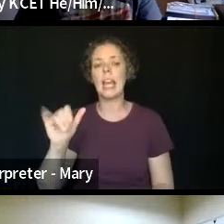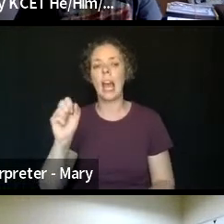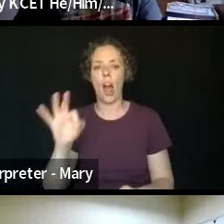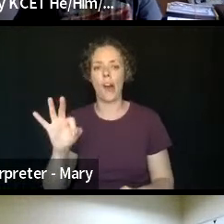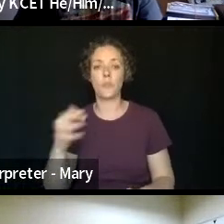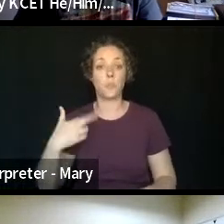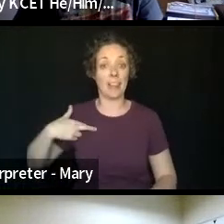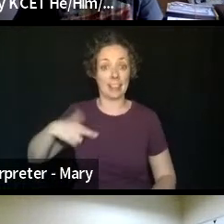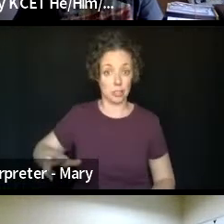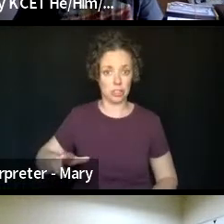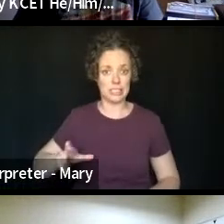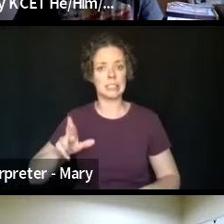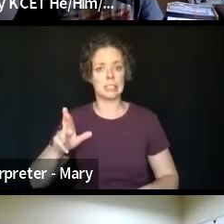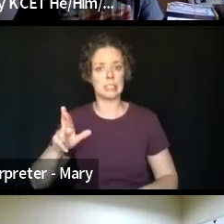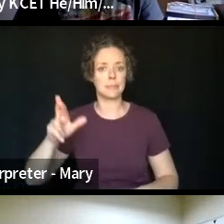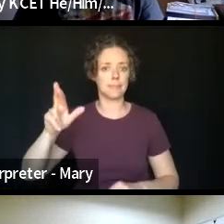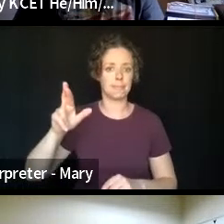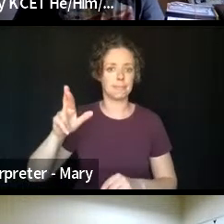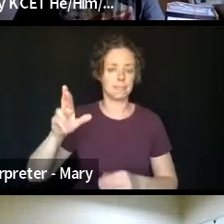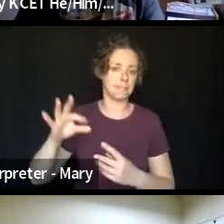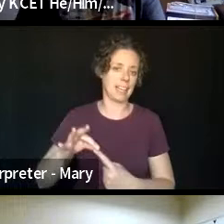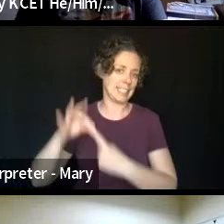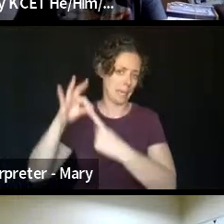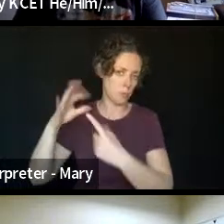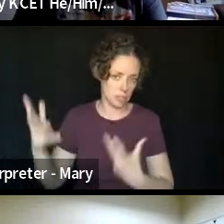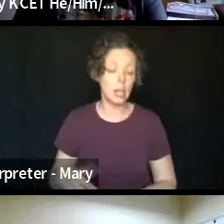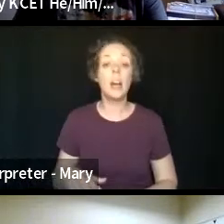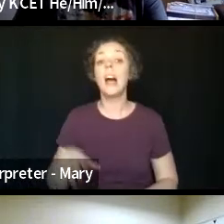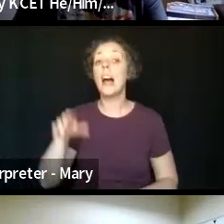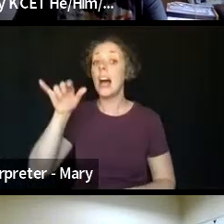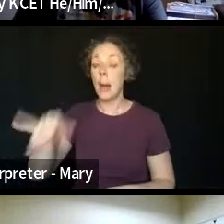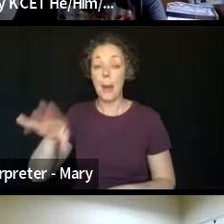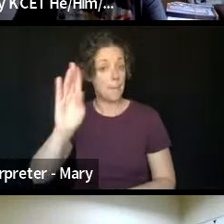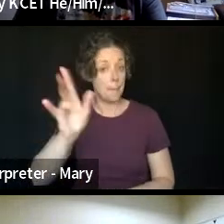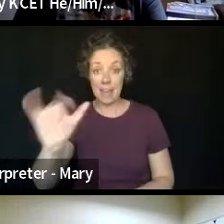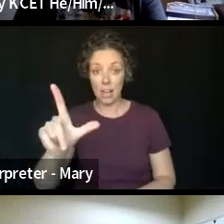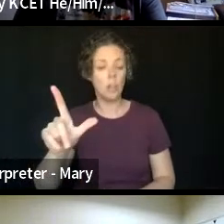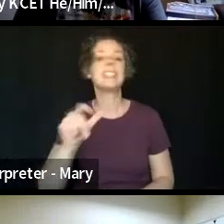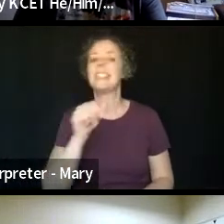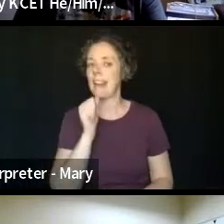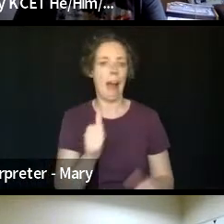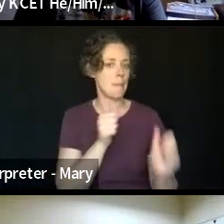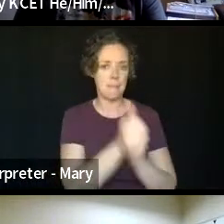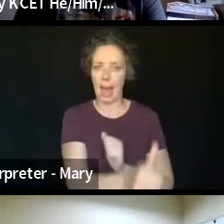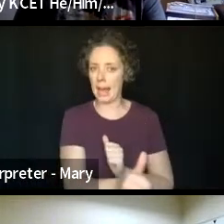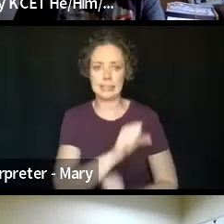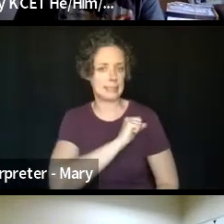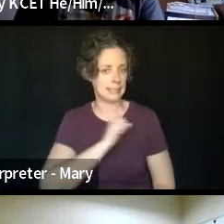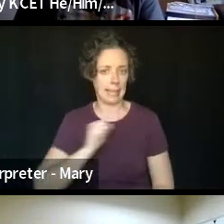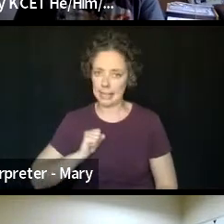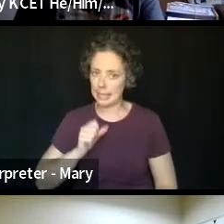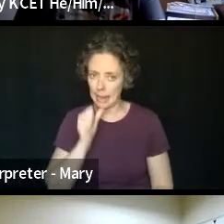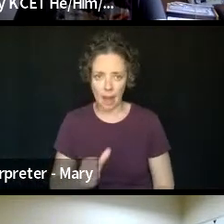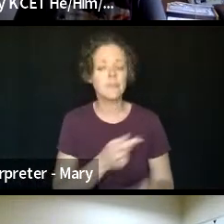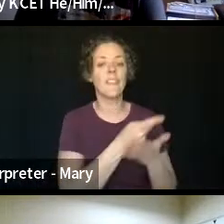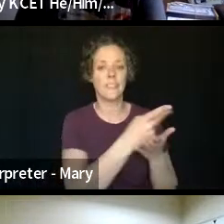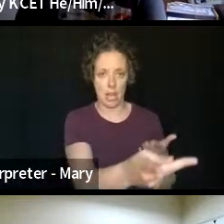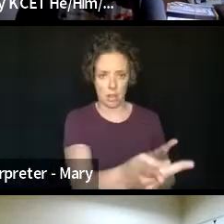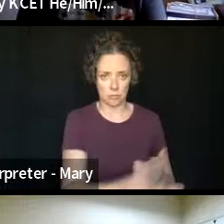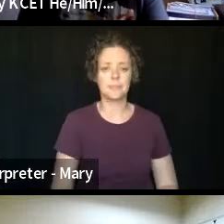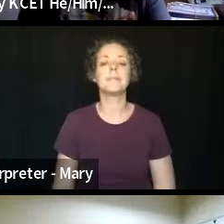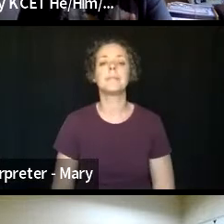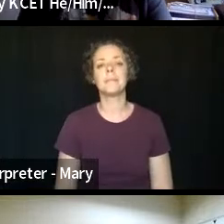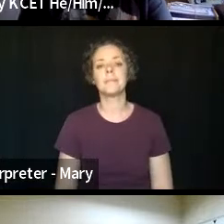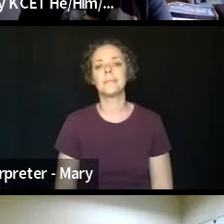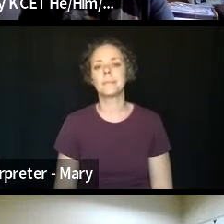bill it did not pass the Senate. It failed, and